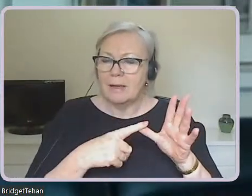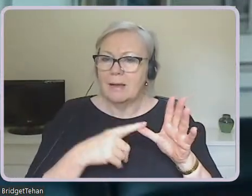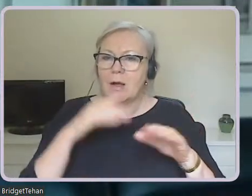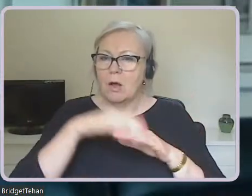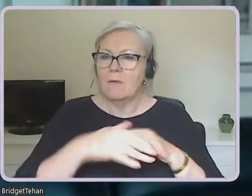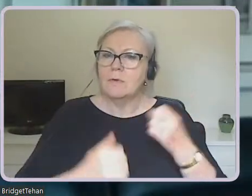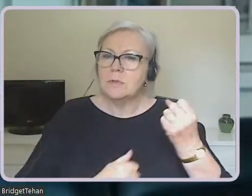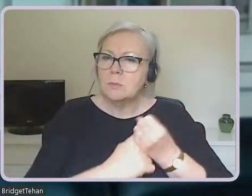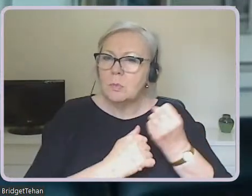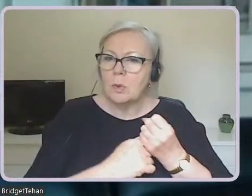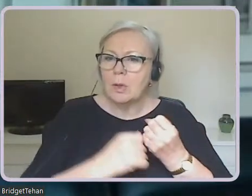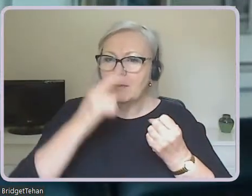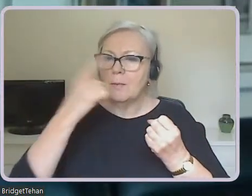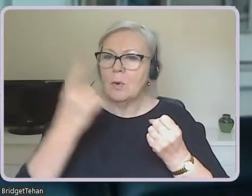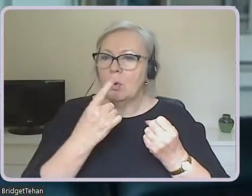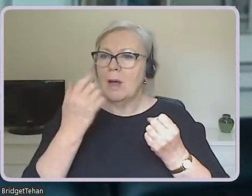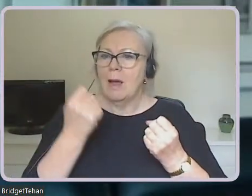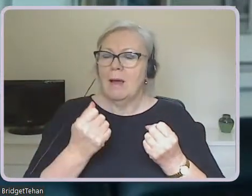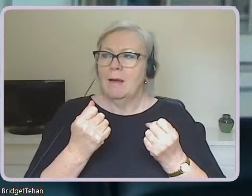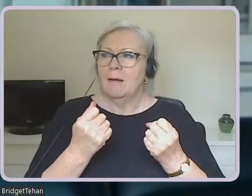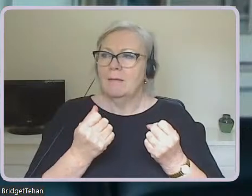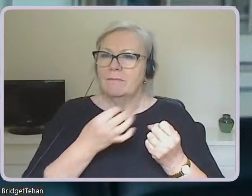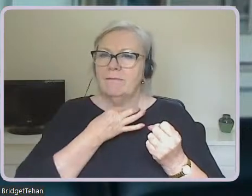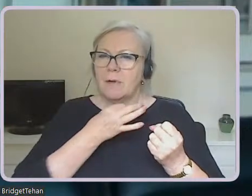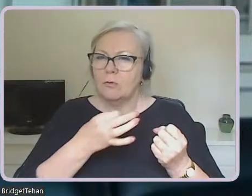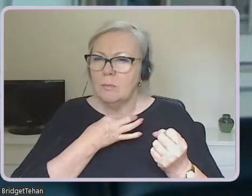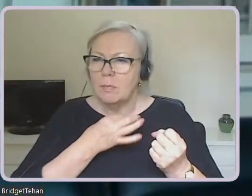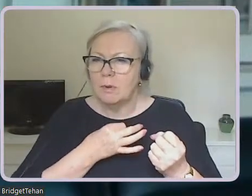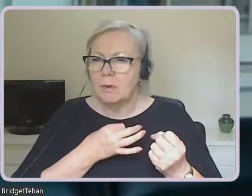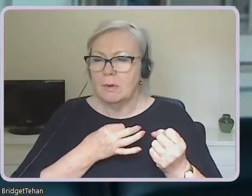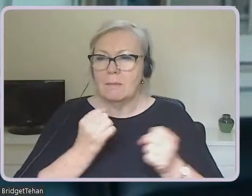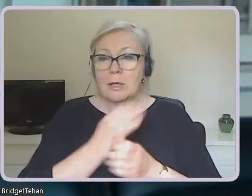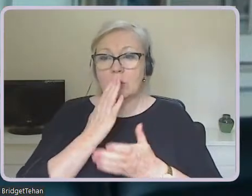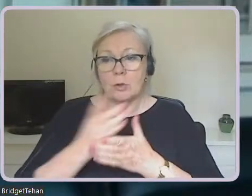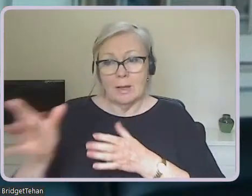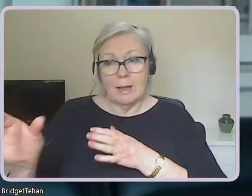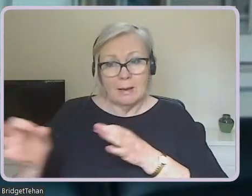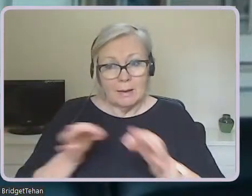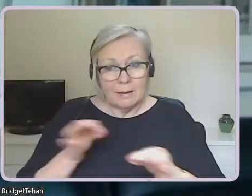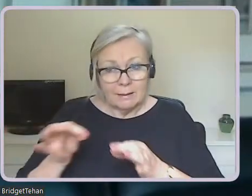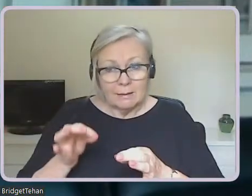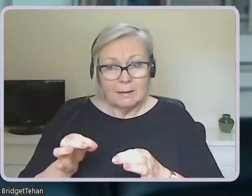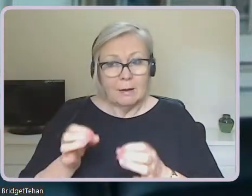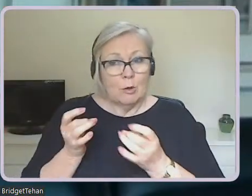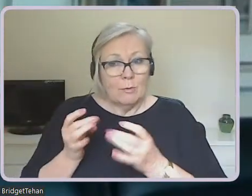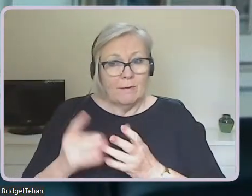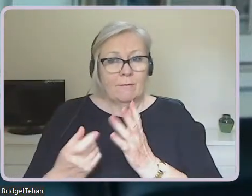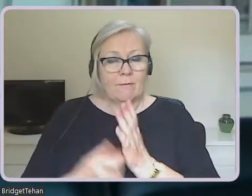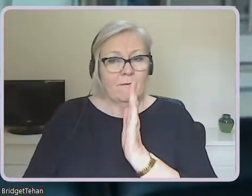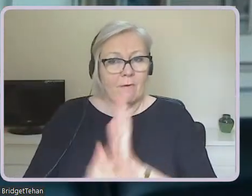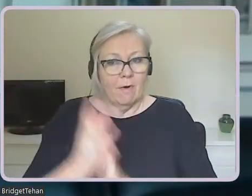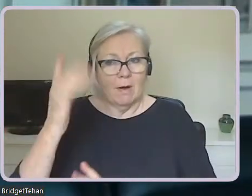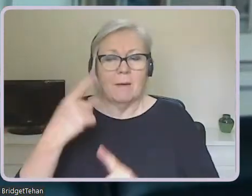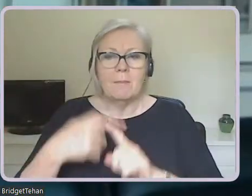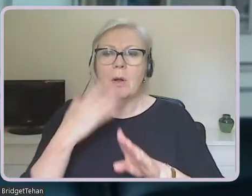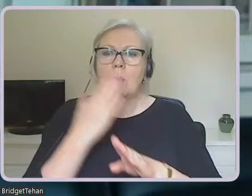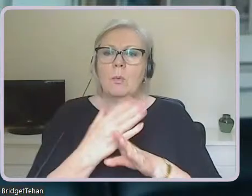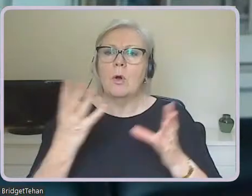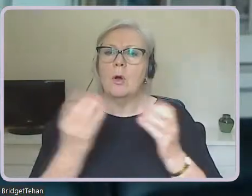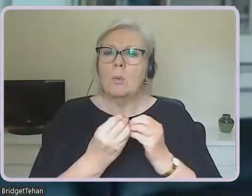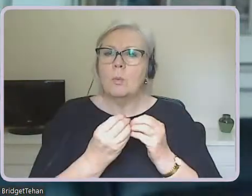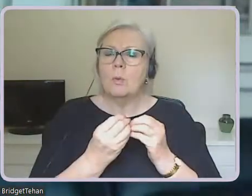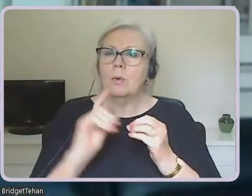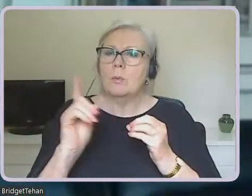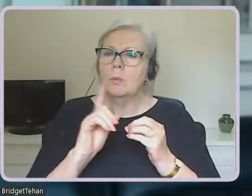people with vulnerabilities to prepare and plan for bushfire, and working with community disability organisations